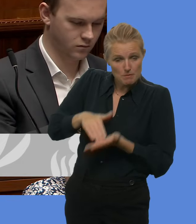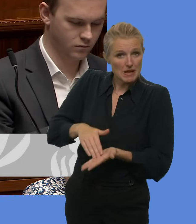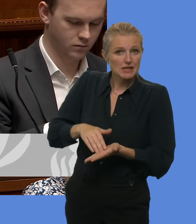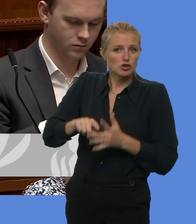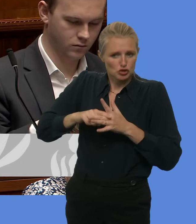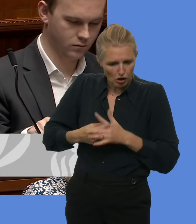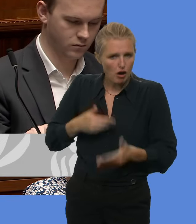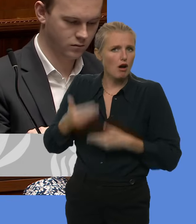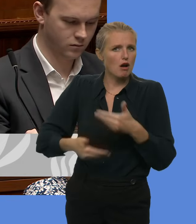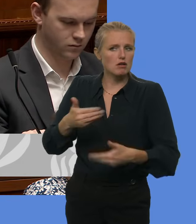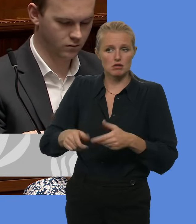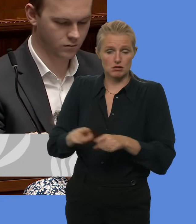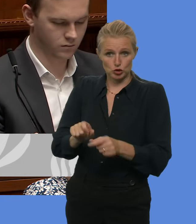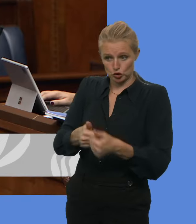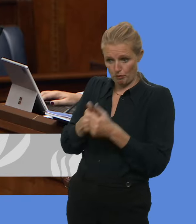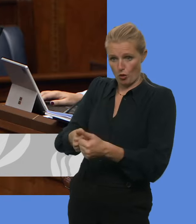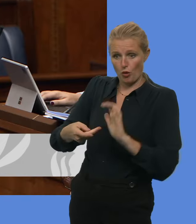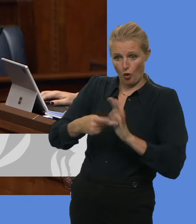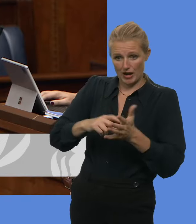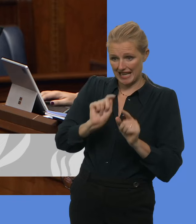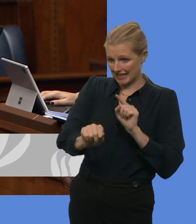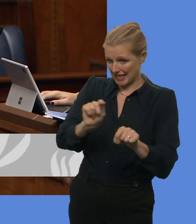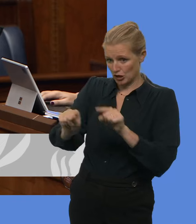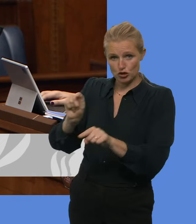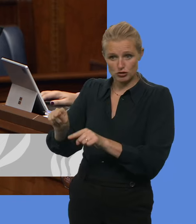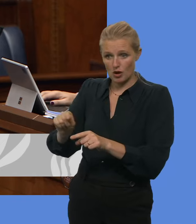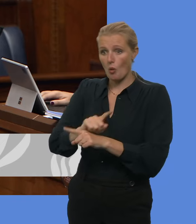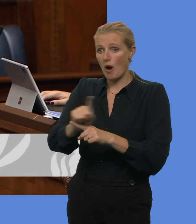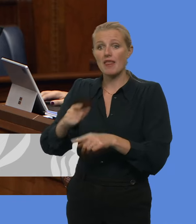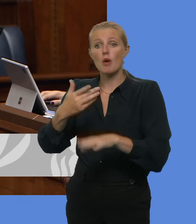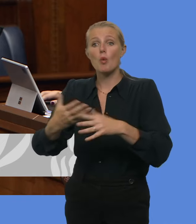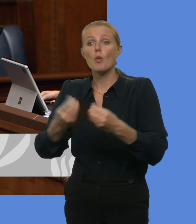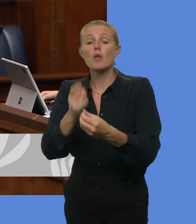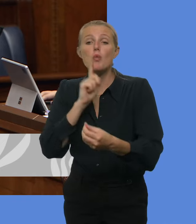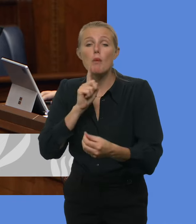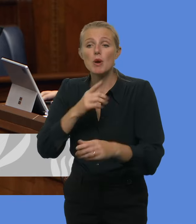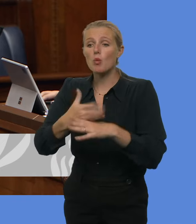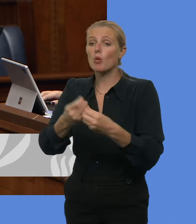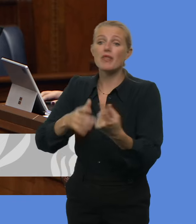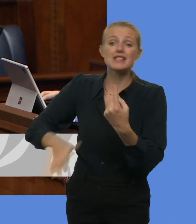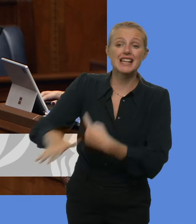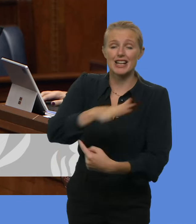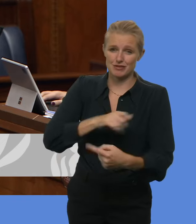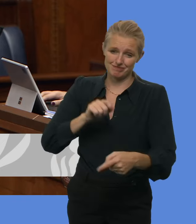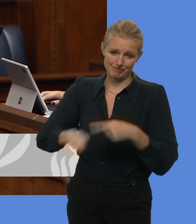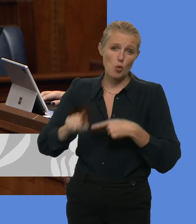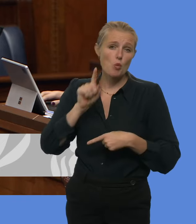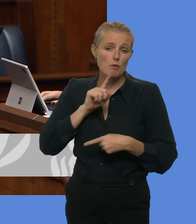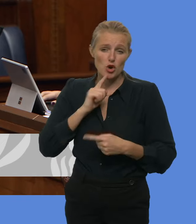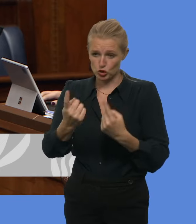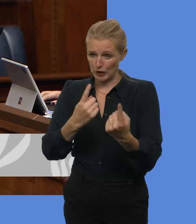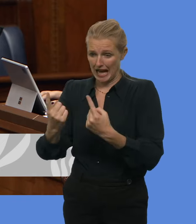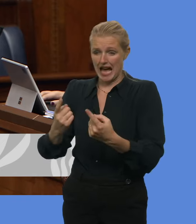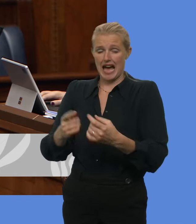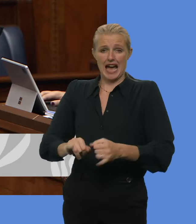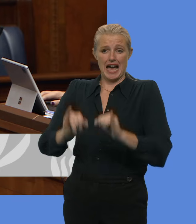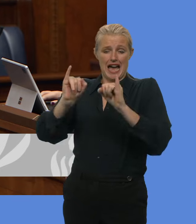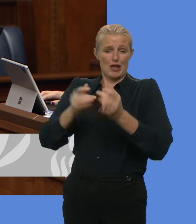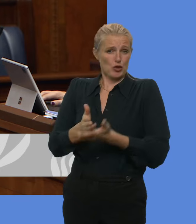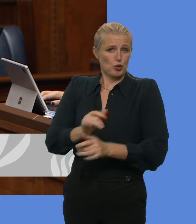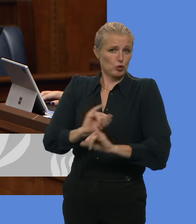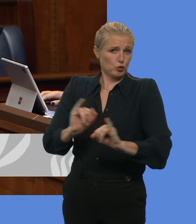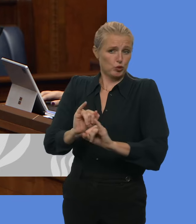well, doing such important work with the sector and working with women and girls who find themselves in this situation. So yes, that's the start. If we can get